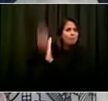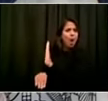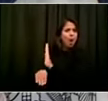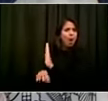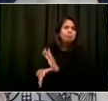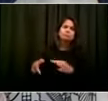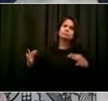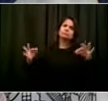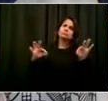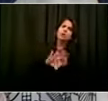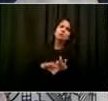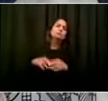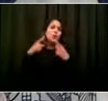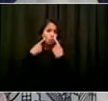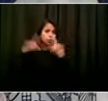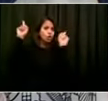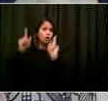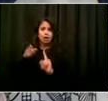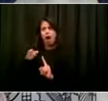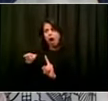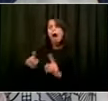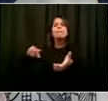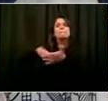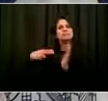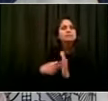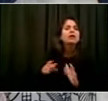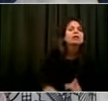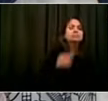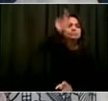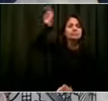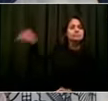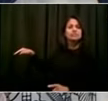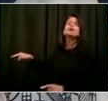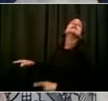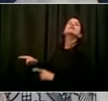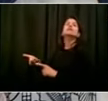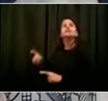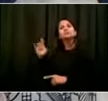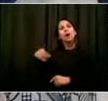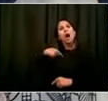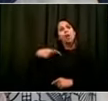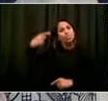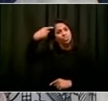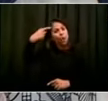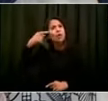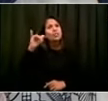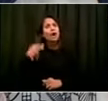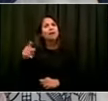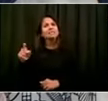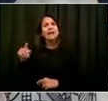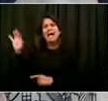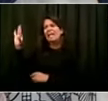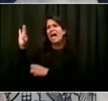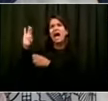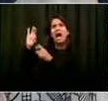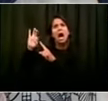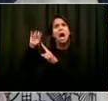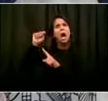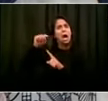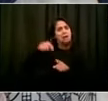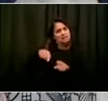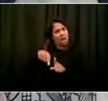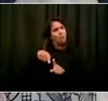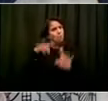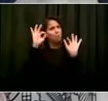similar outcomes initially, and then saw something very, very different. So the fact is that we've been working the same approach